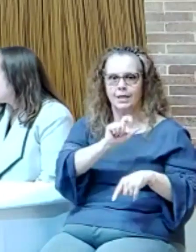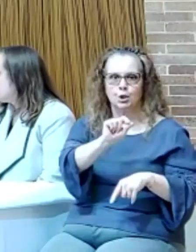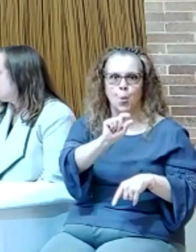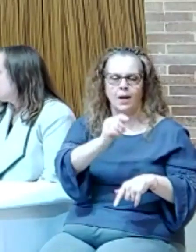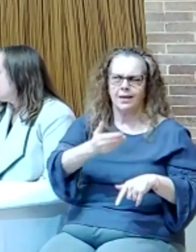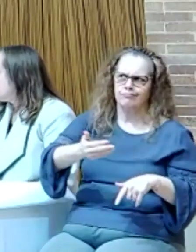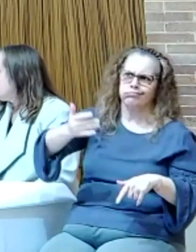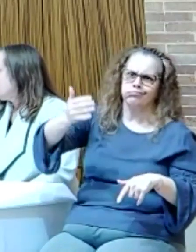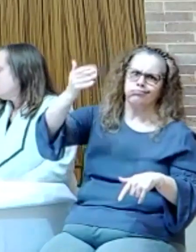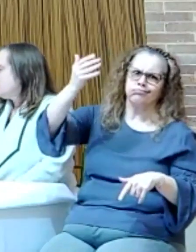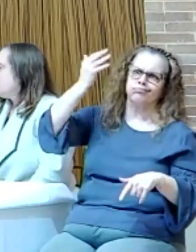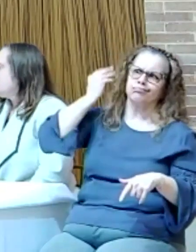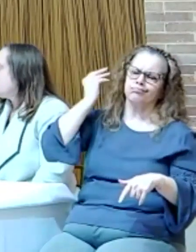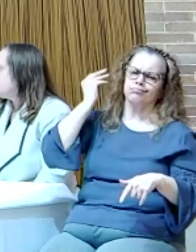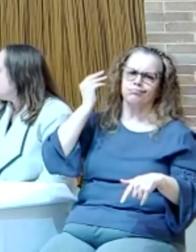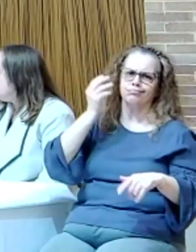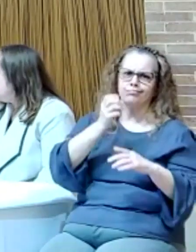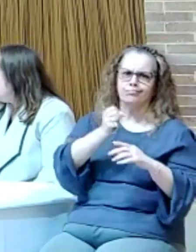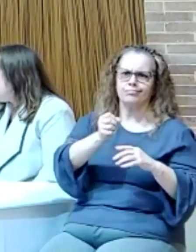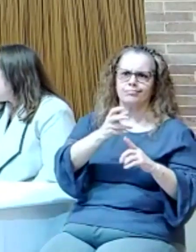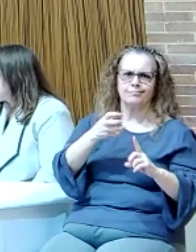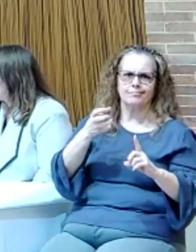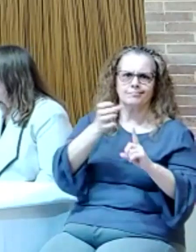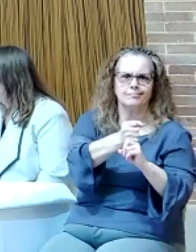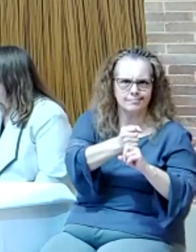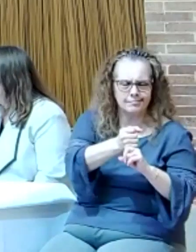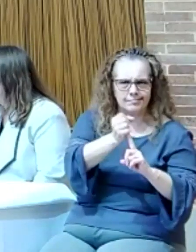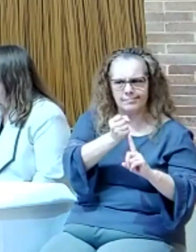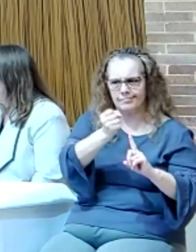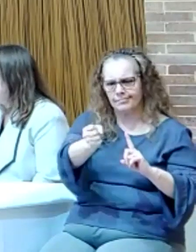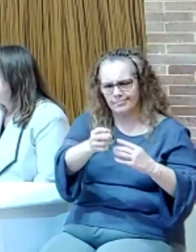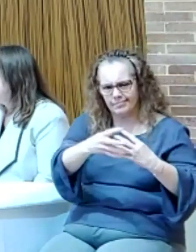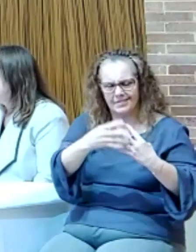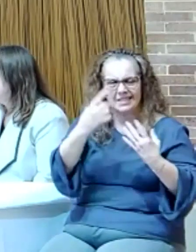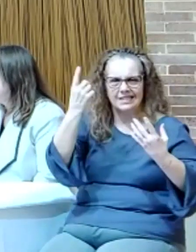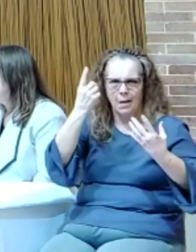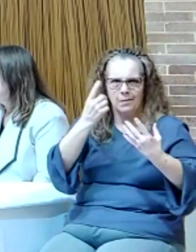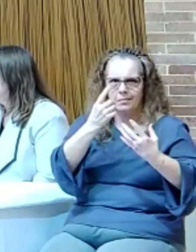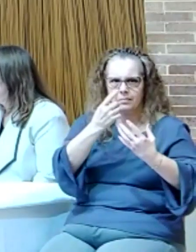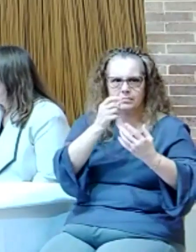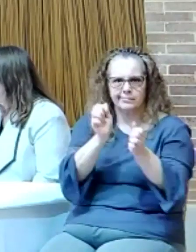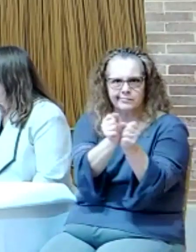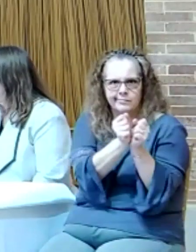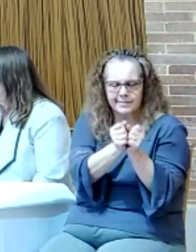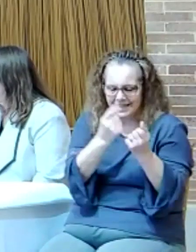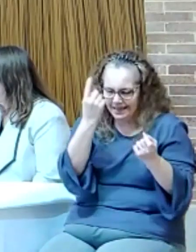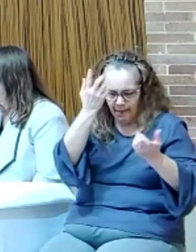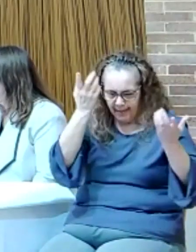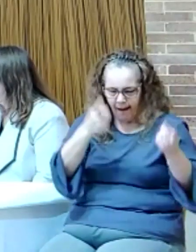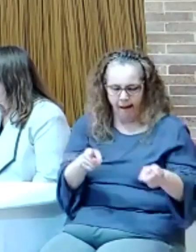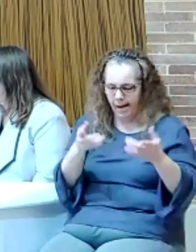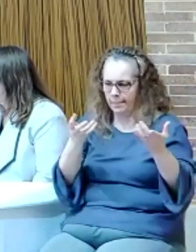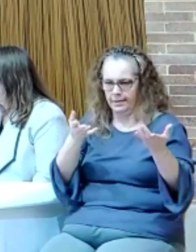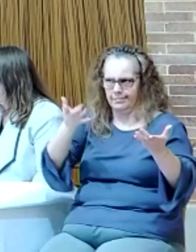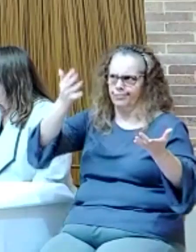something a mistake that ended up um triggering uh some some type of indictment or whatever